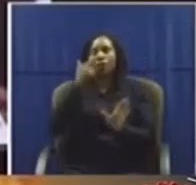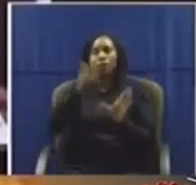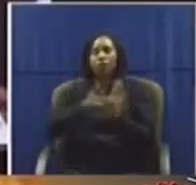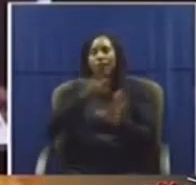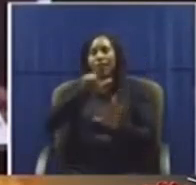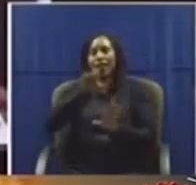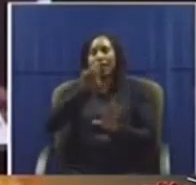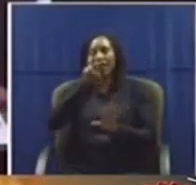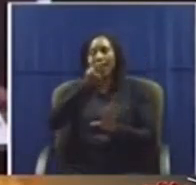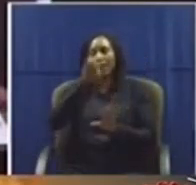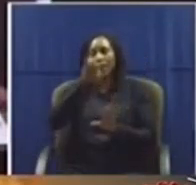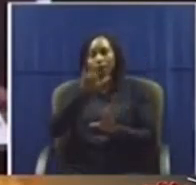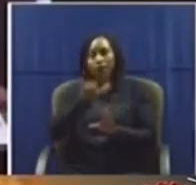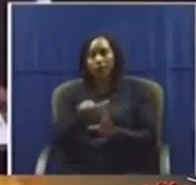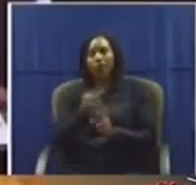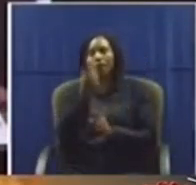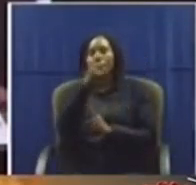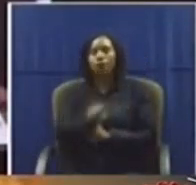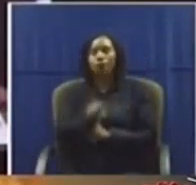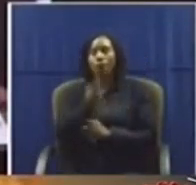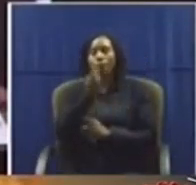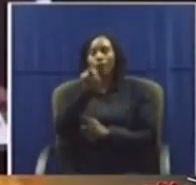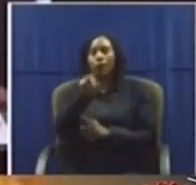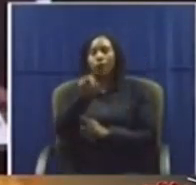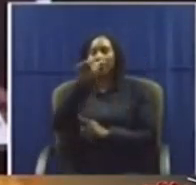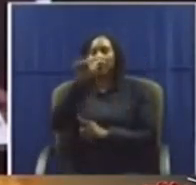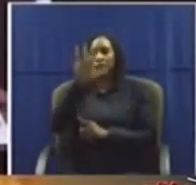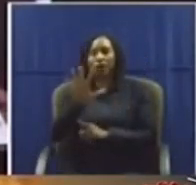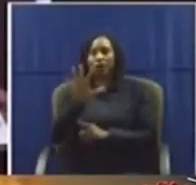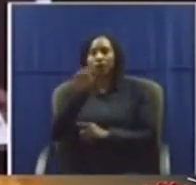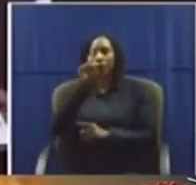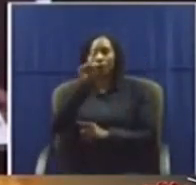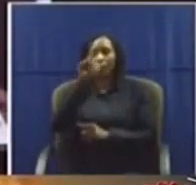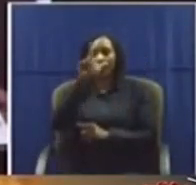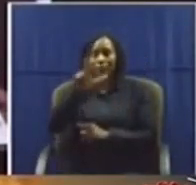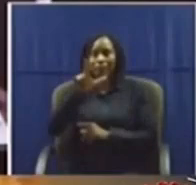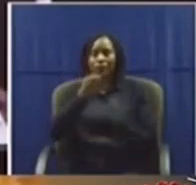liter for the period 16th of April to 31st of May